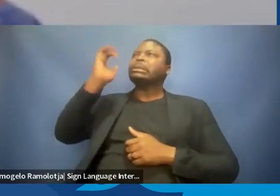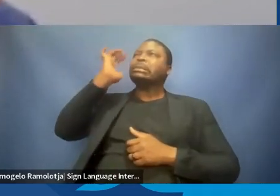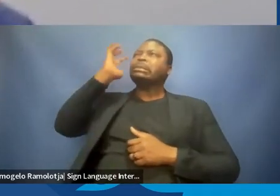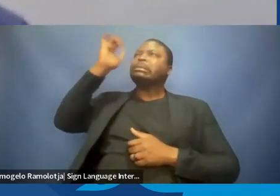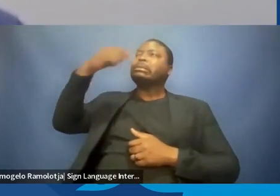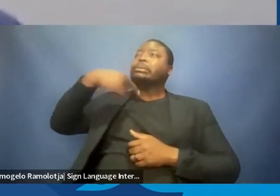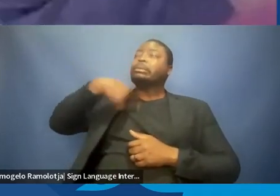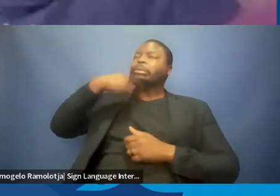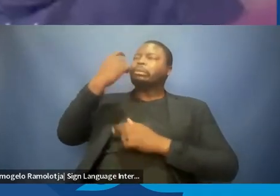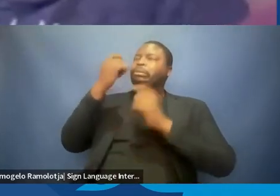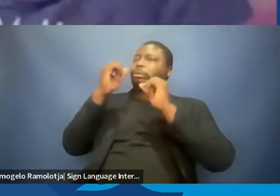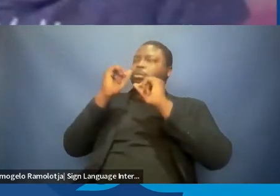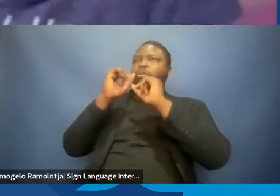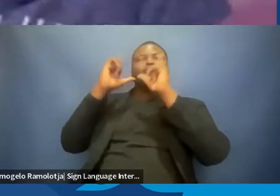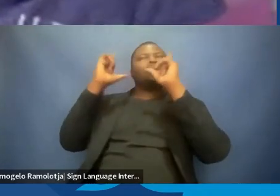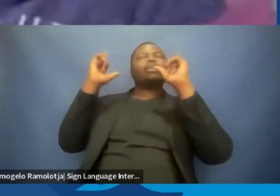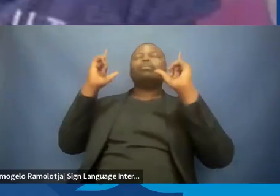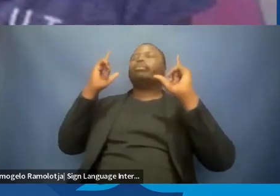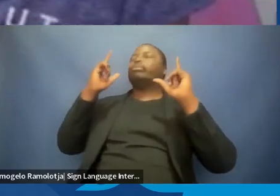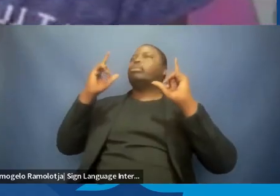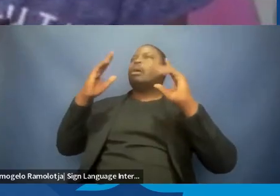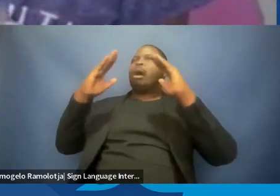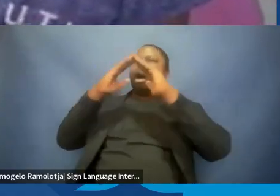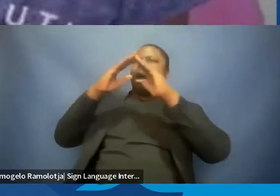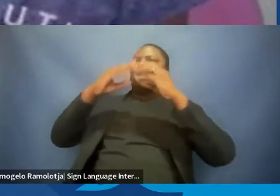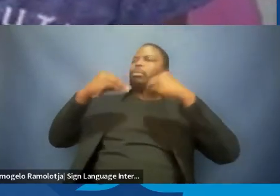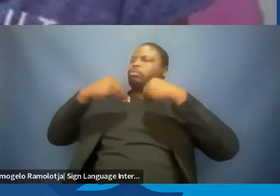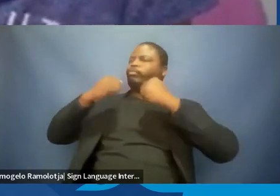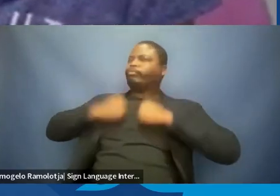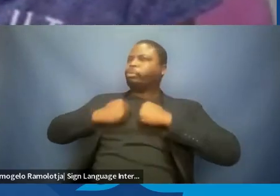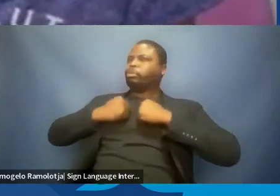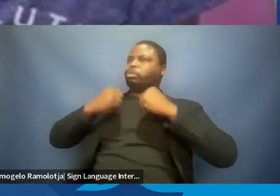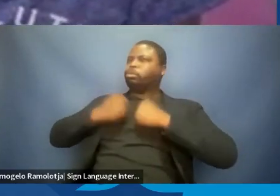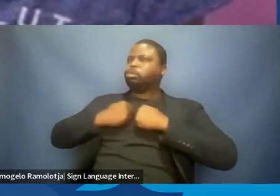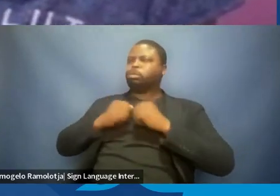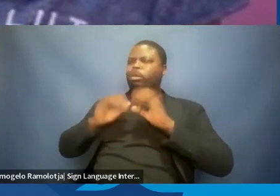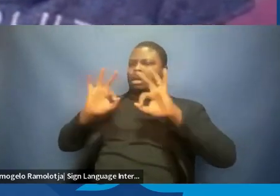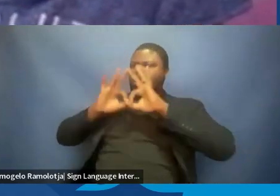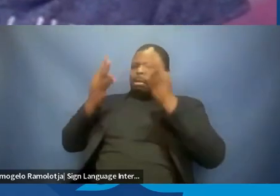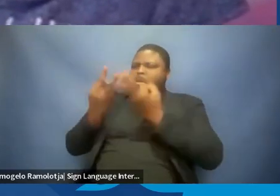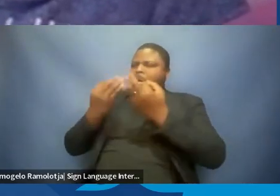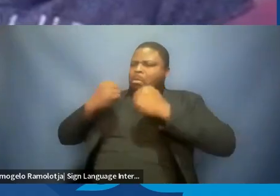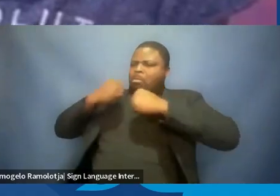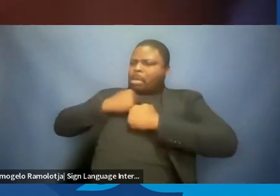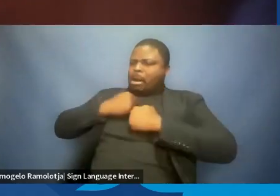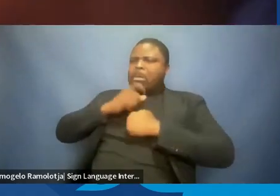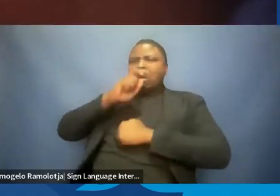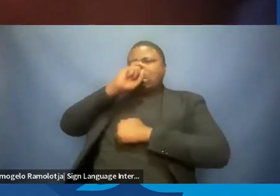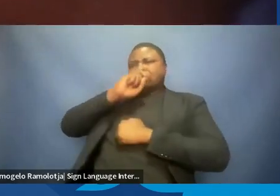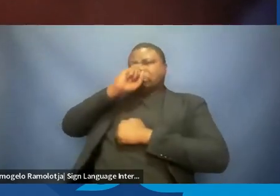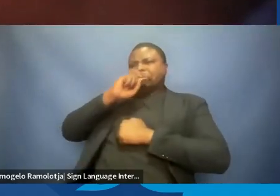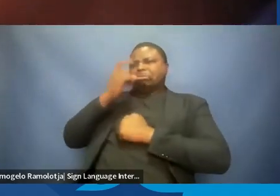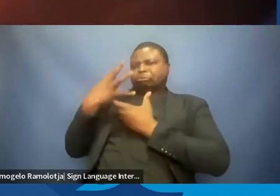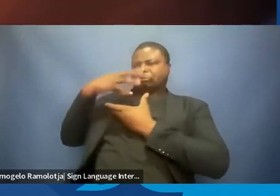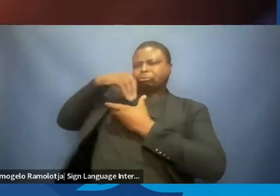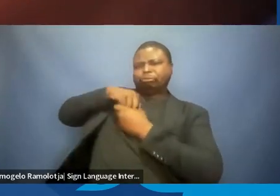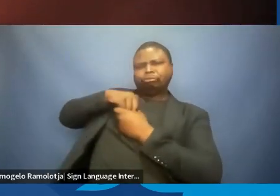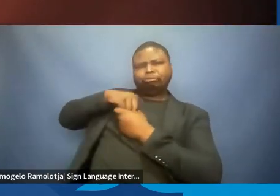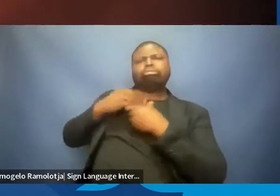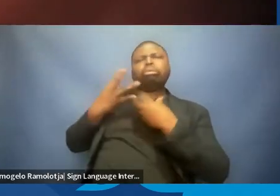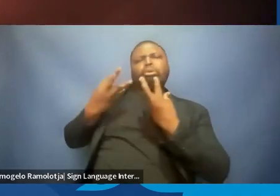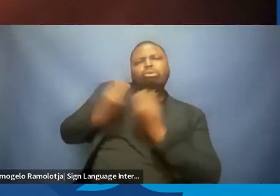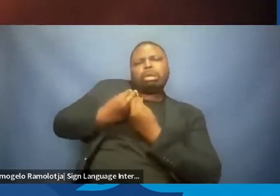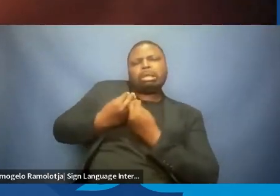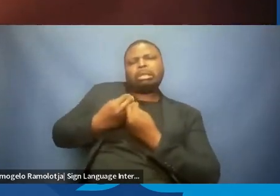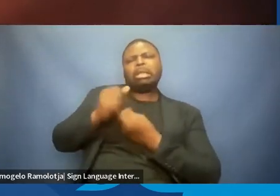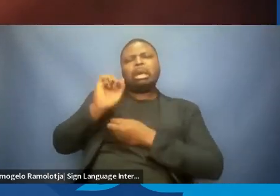with my family, my little sister, and going to work every day to